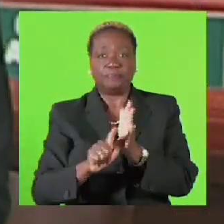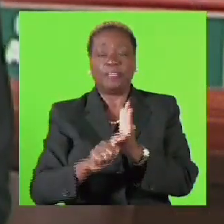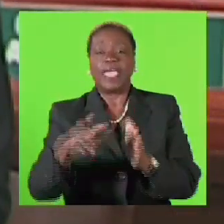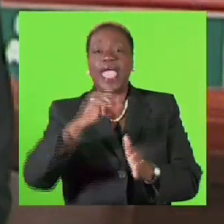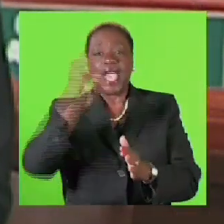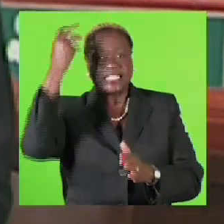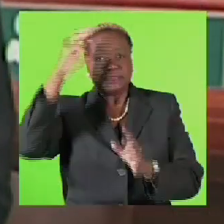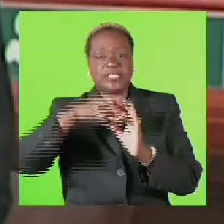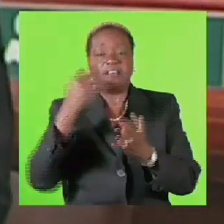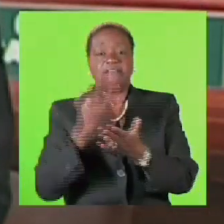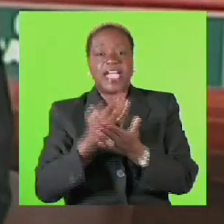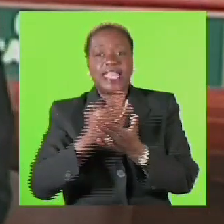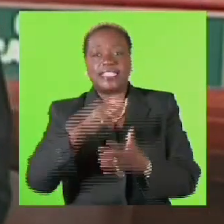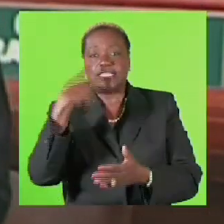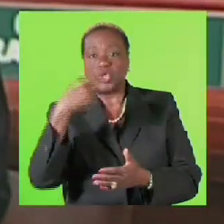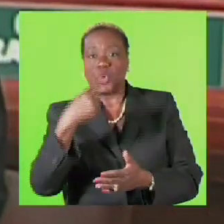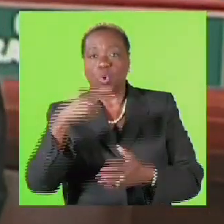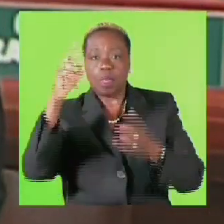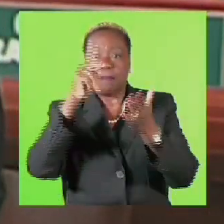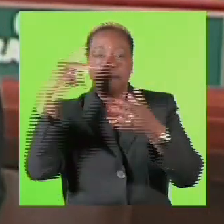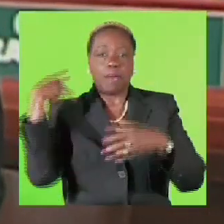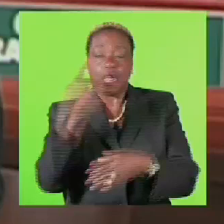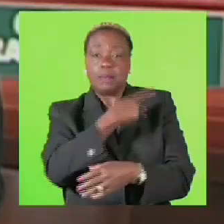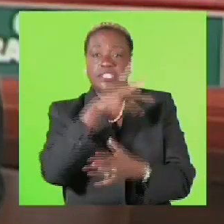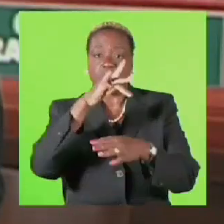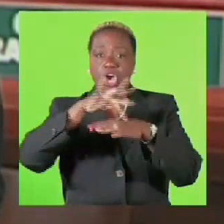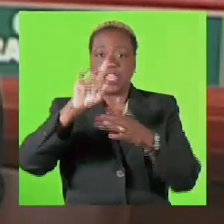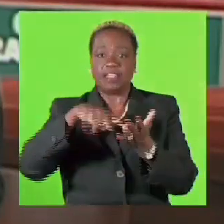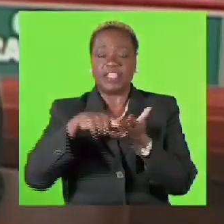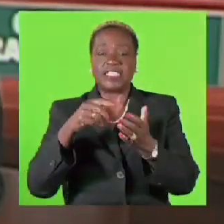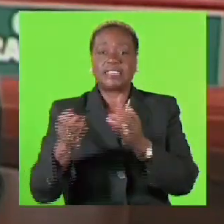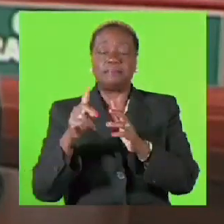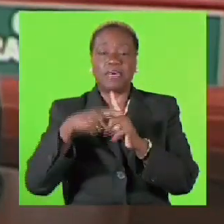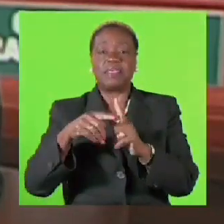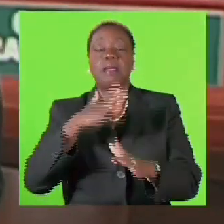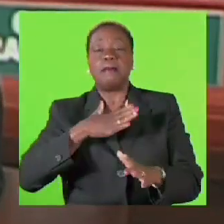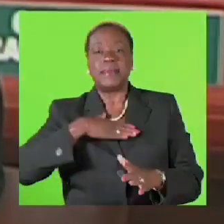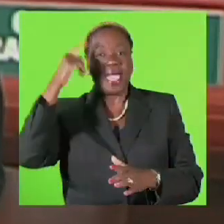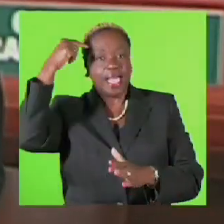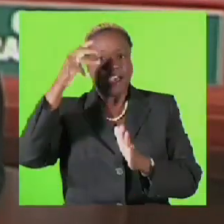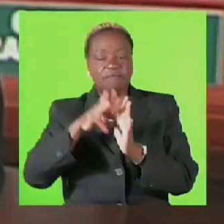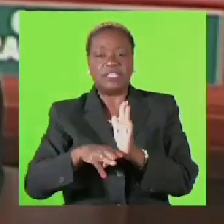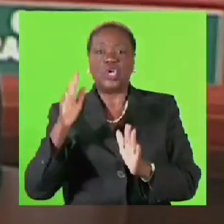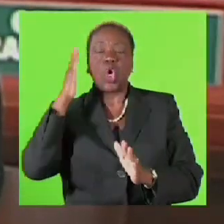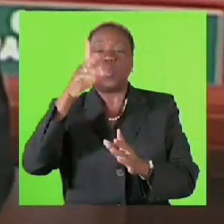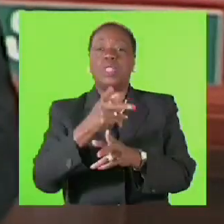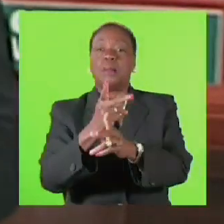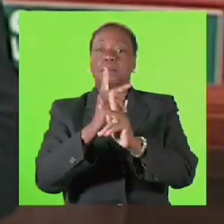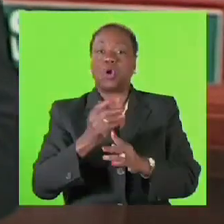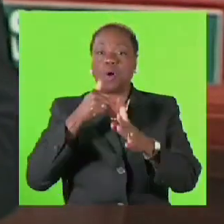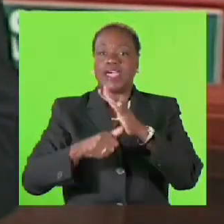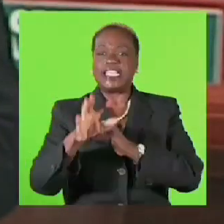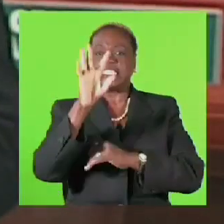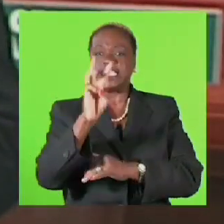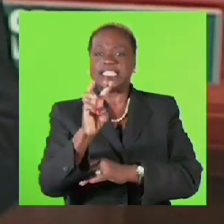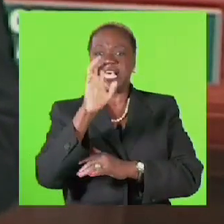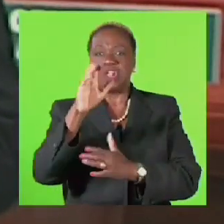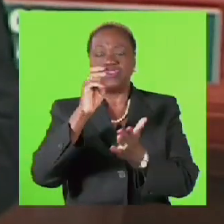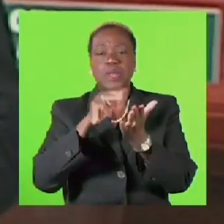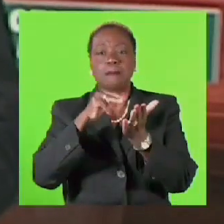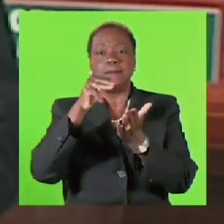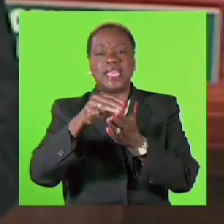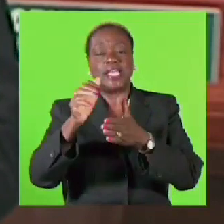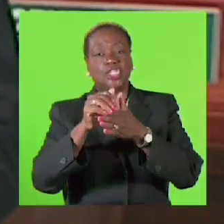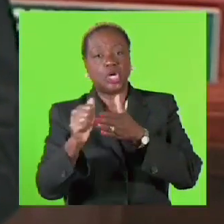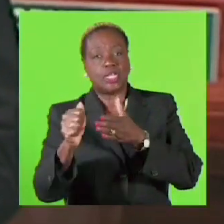the Minister of Finance told Parliament earlier this month, my government will borrow just under $600